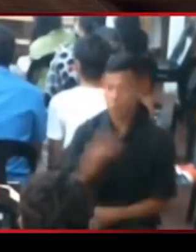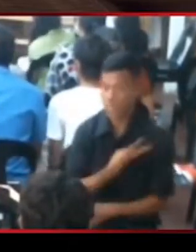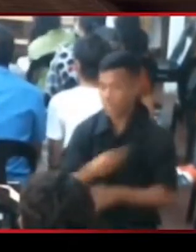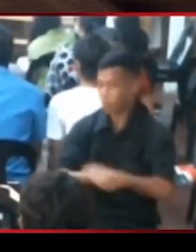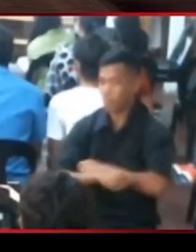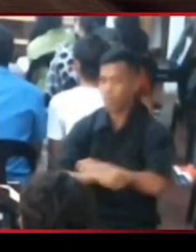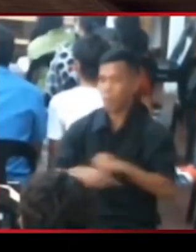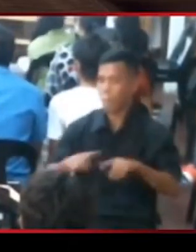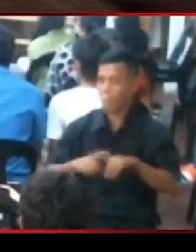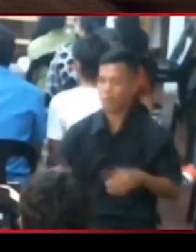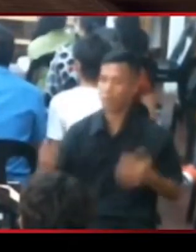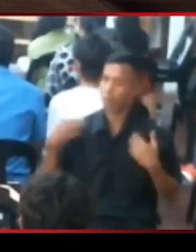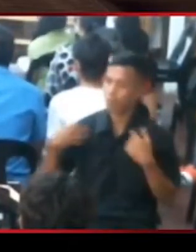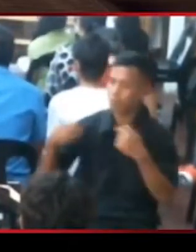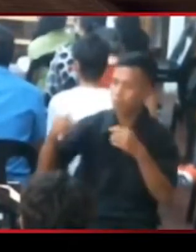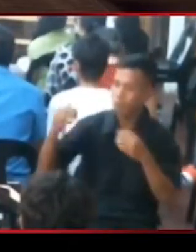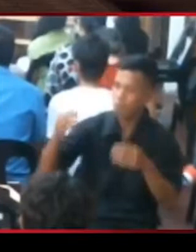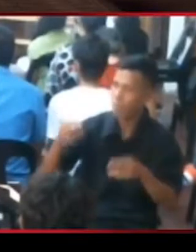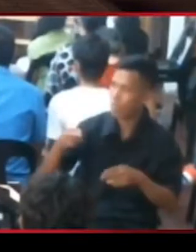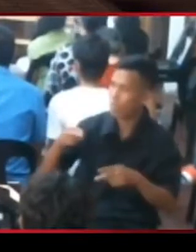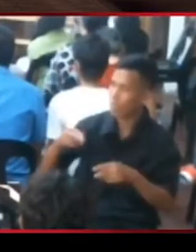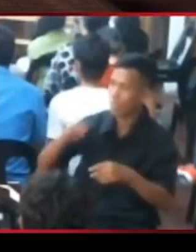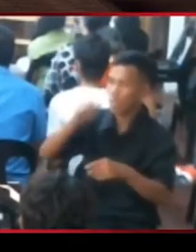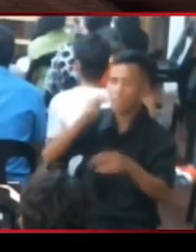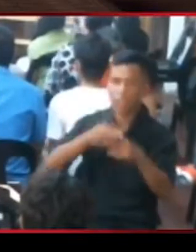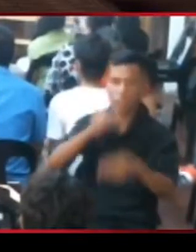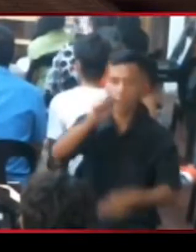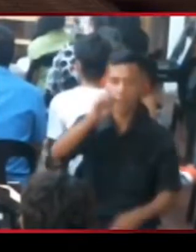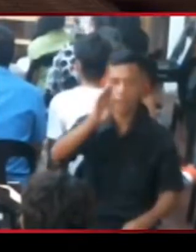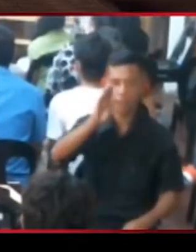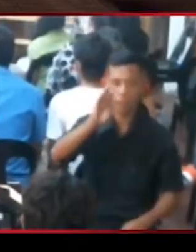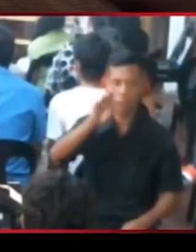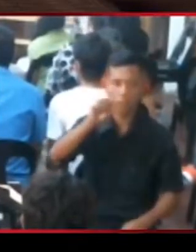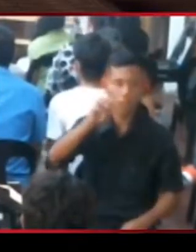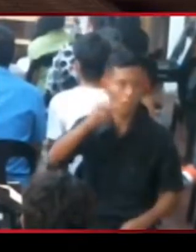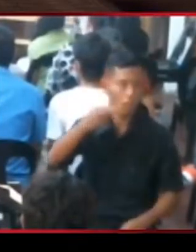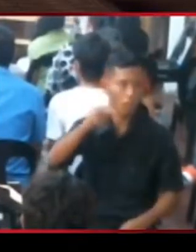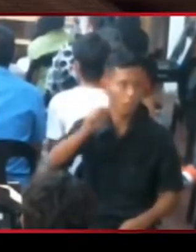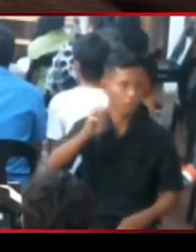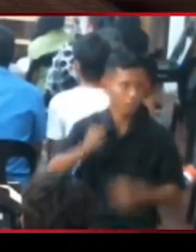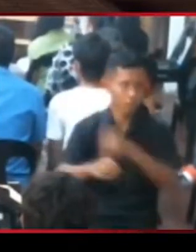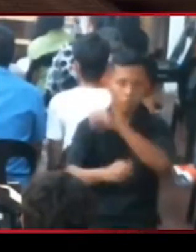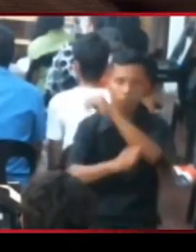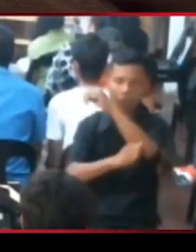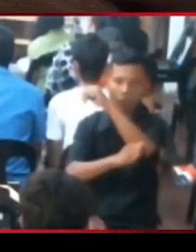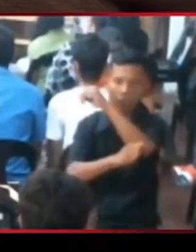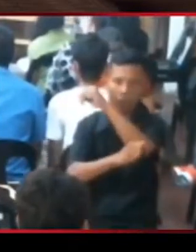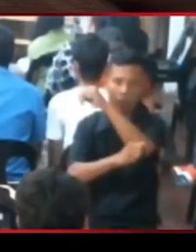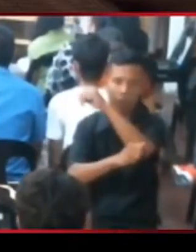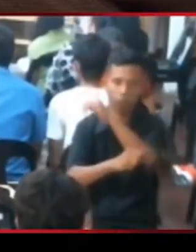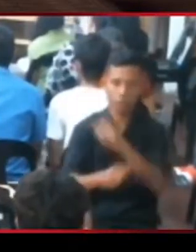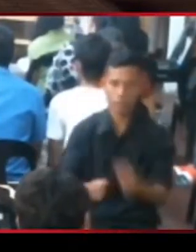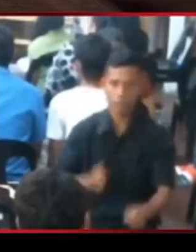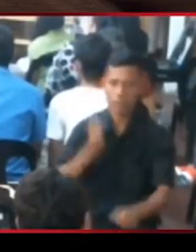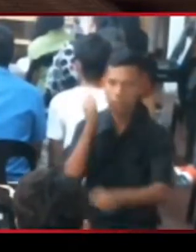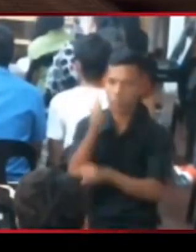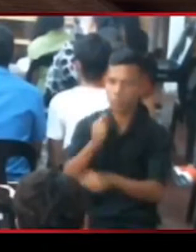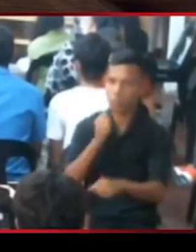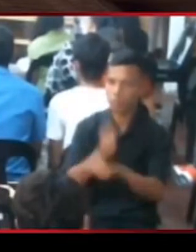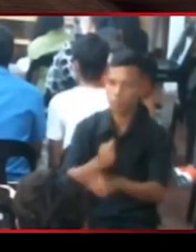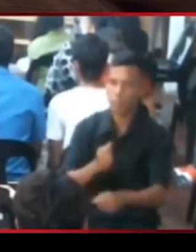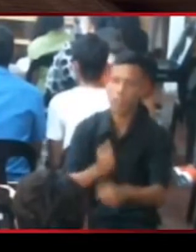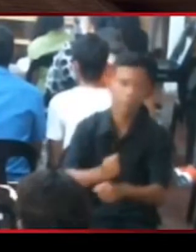Abraham? When he told Abraham, bring your son up here, tie him up. Grab the